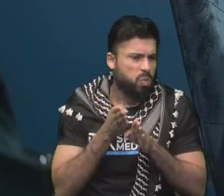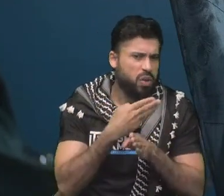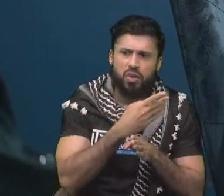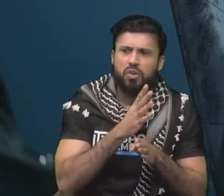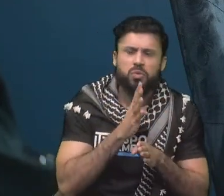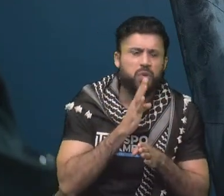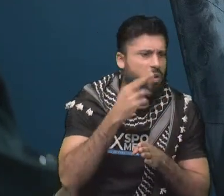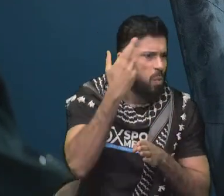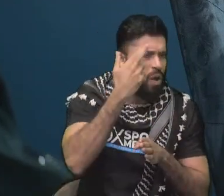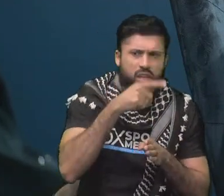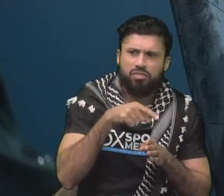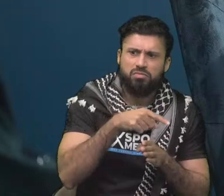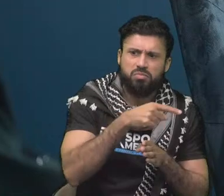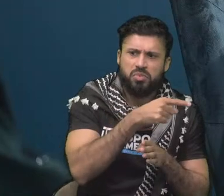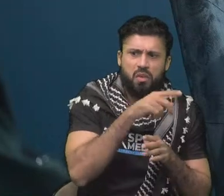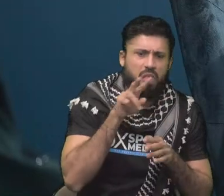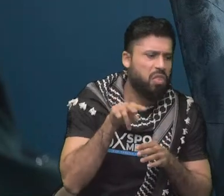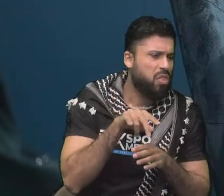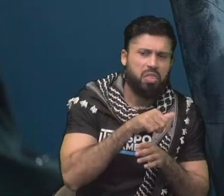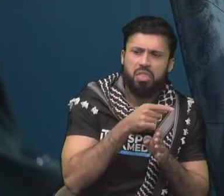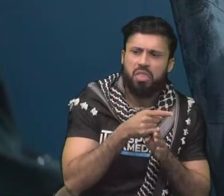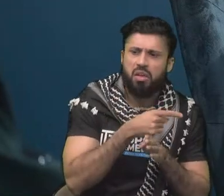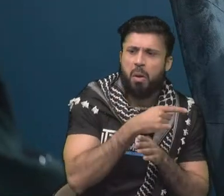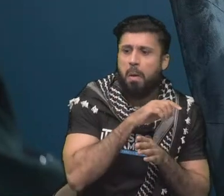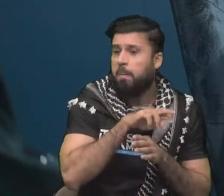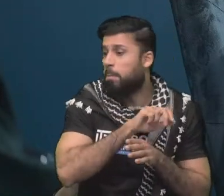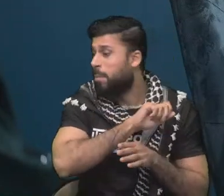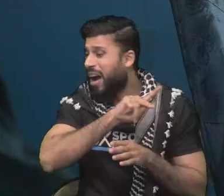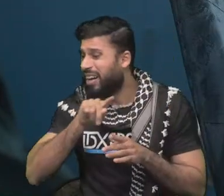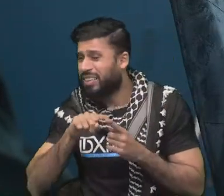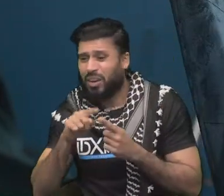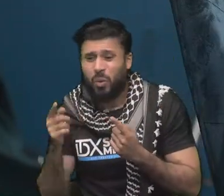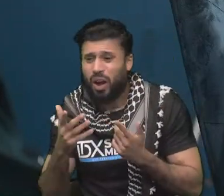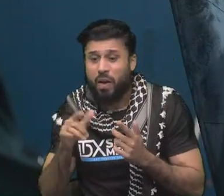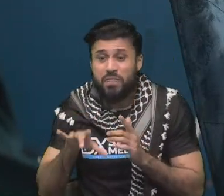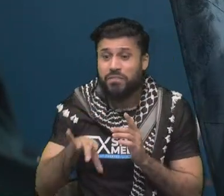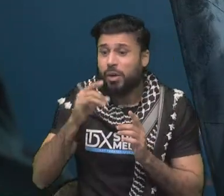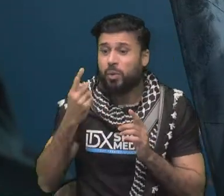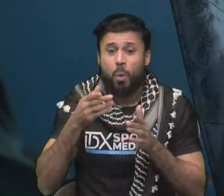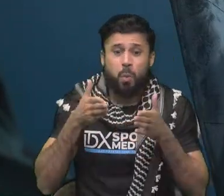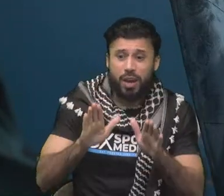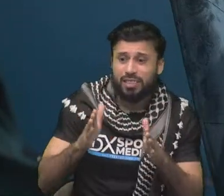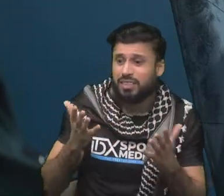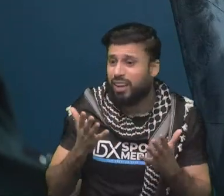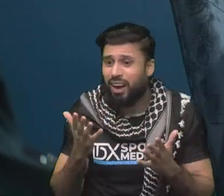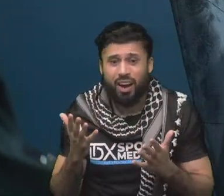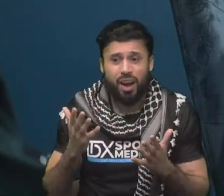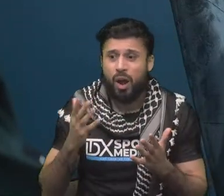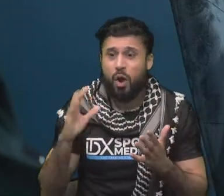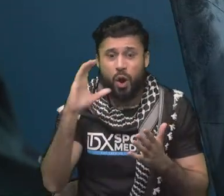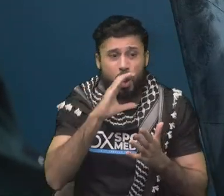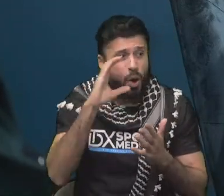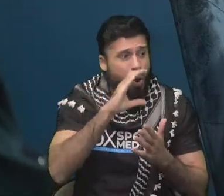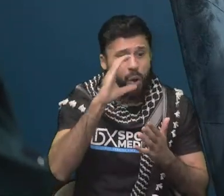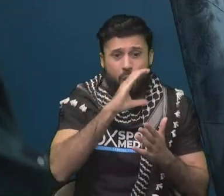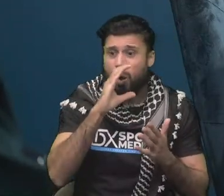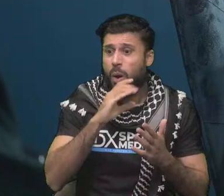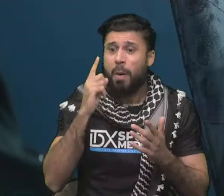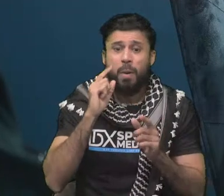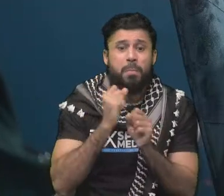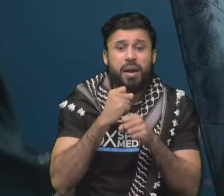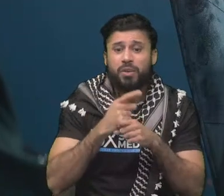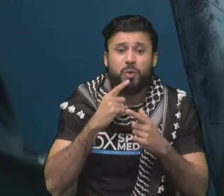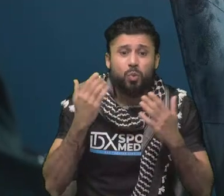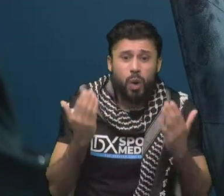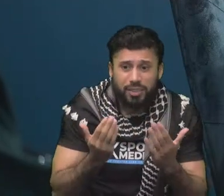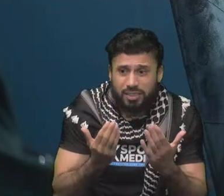that don't allow the thing that I dropped to fall into the hand of a faqih, like a scholar. So someone heard her saying that,